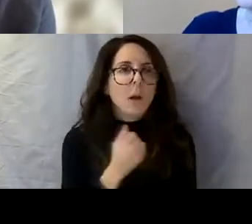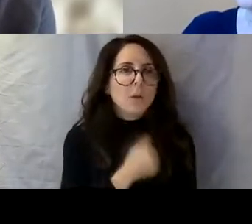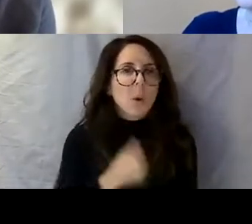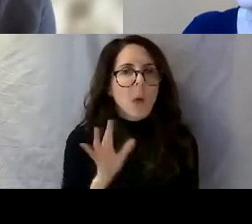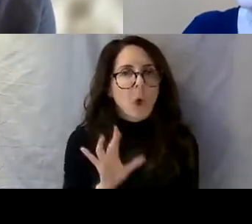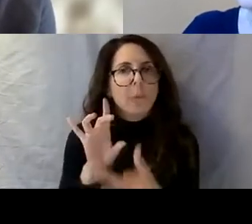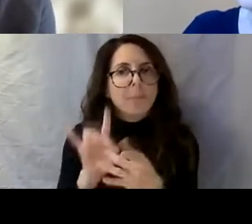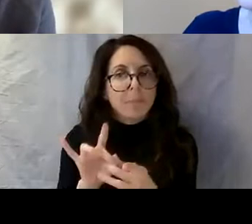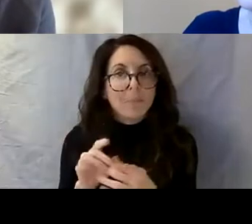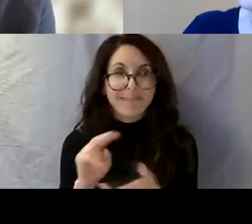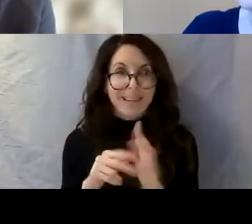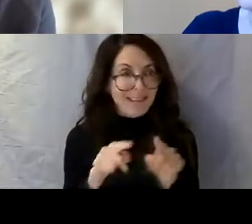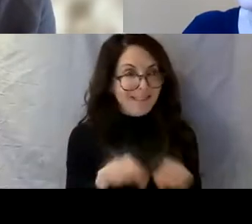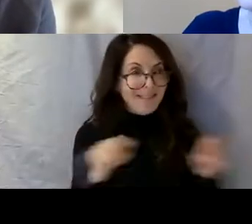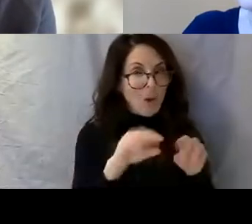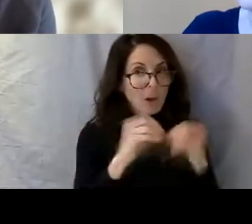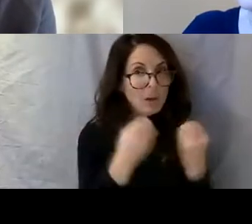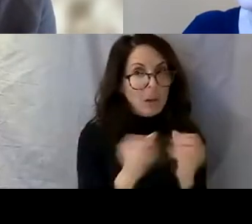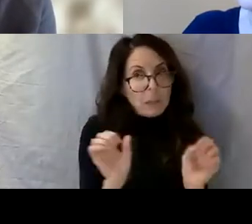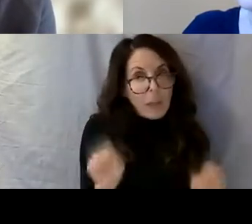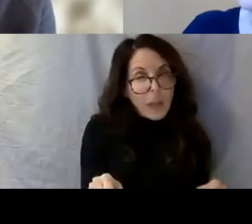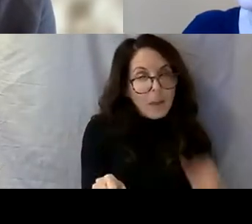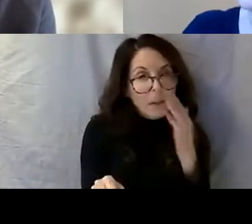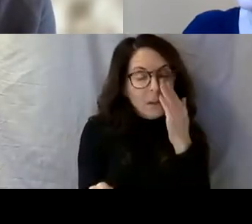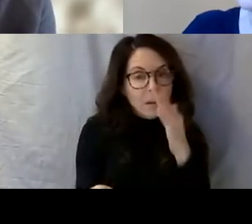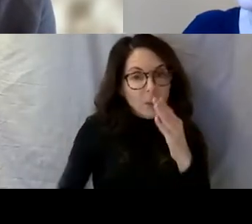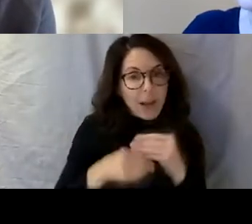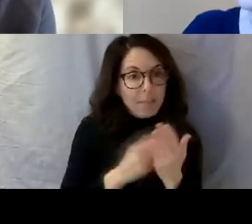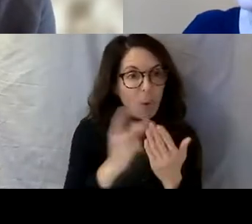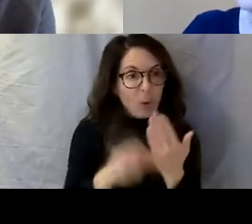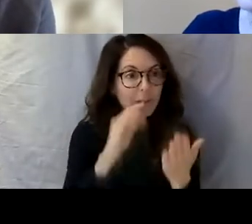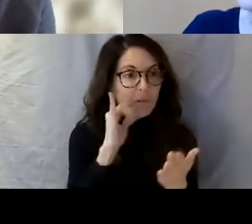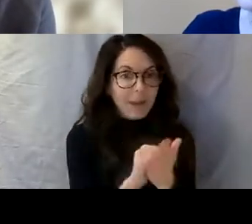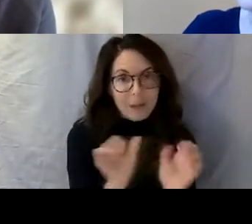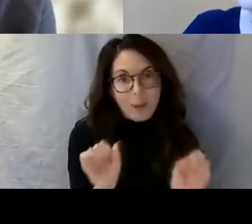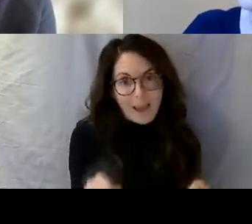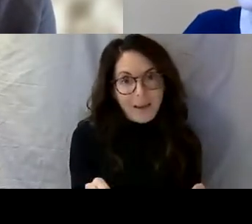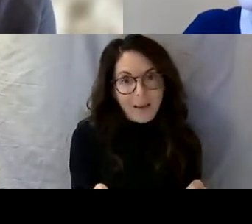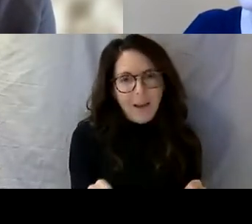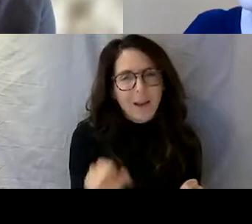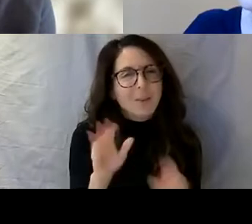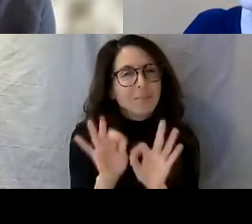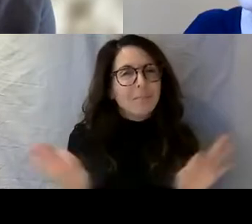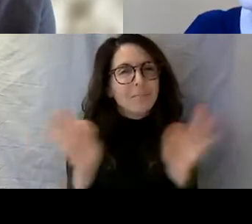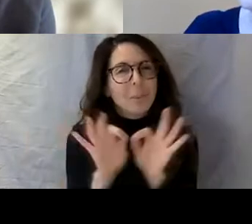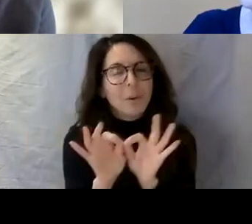your organizations can do, can program. And it would be, I think, very important to be thinking from the outside